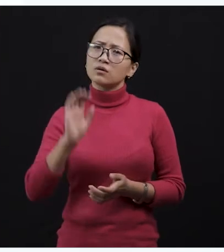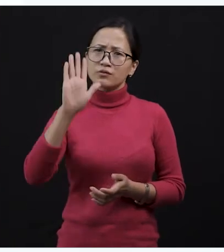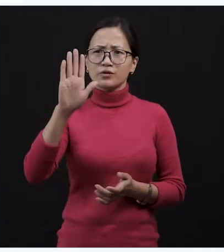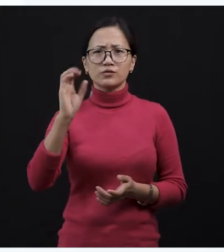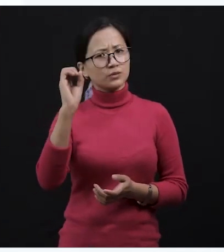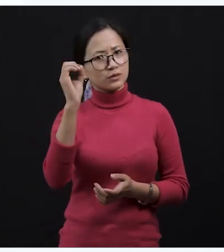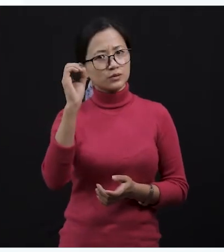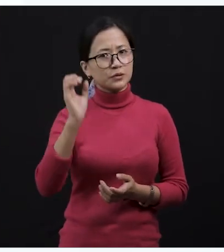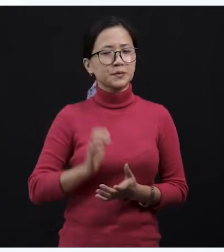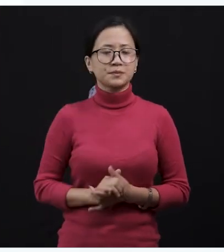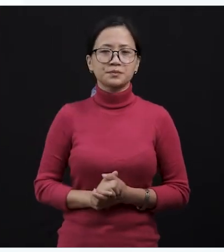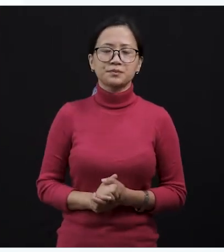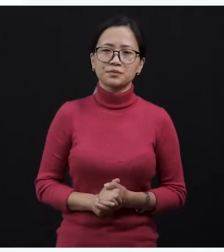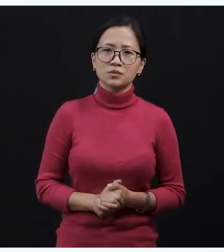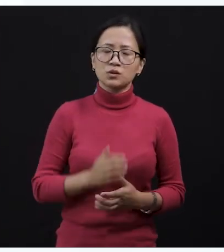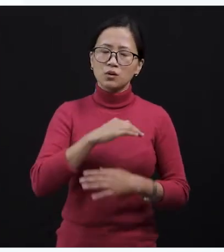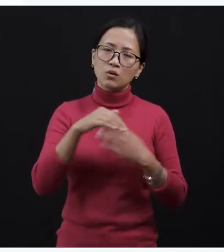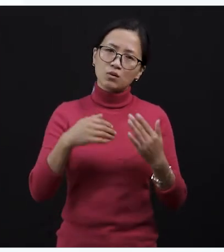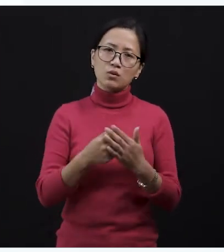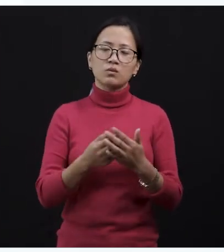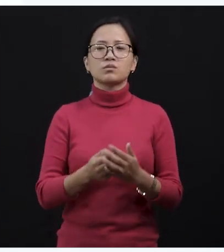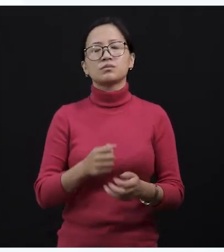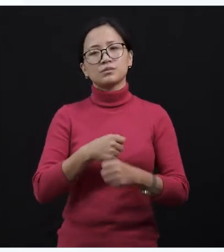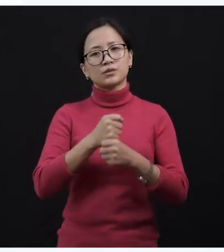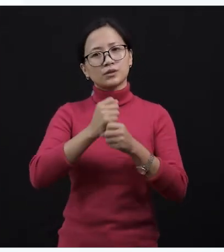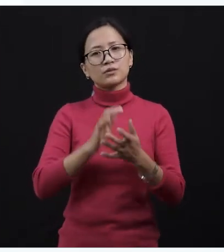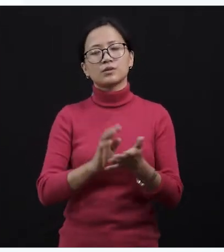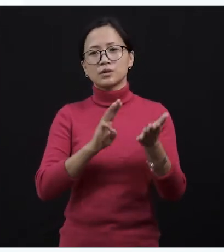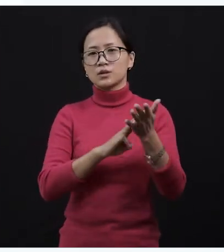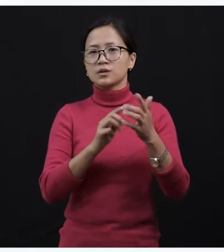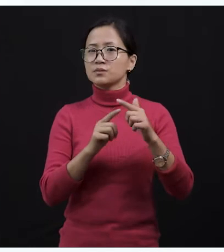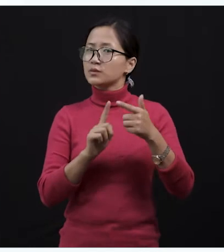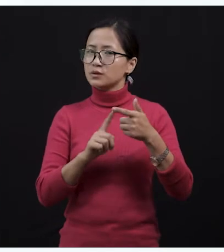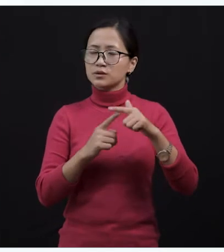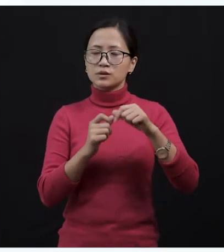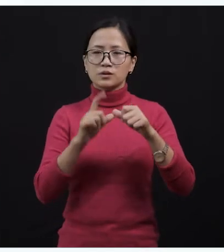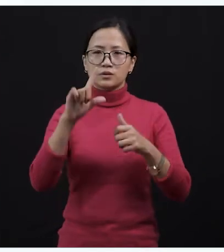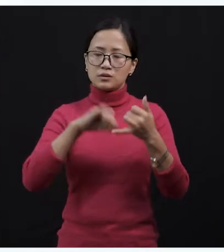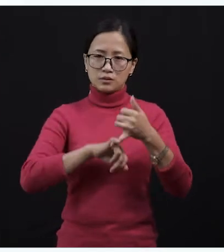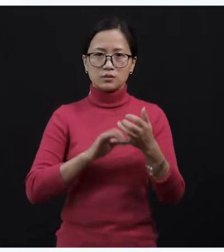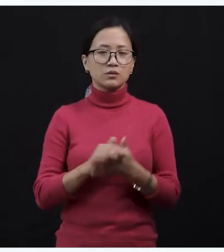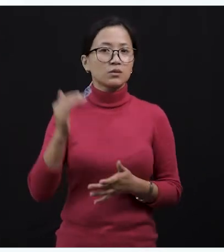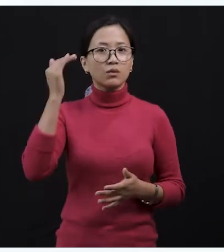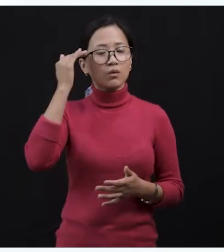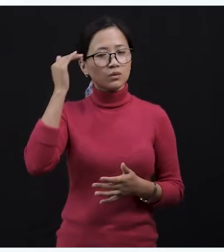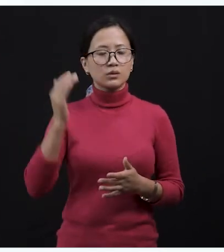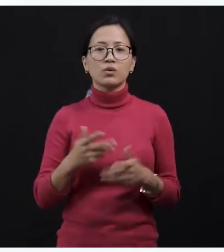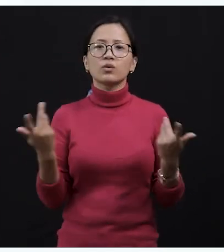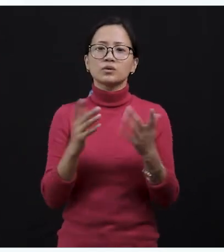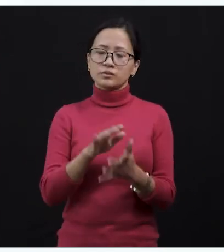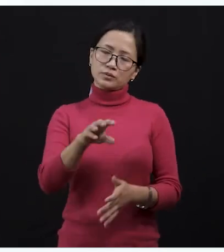5 rupee coin. So these are all made up from metals. And we all know from where do we